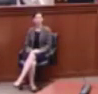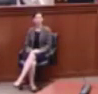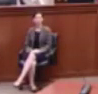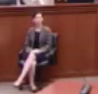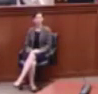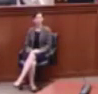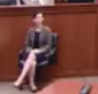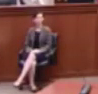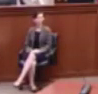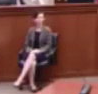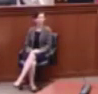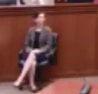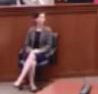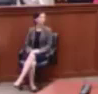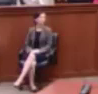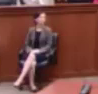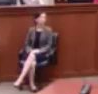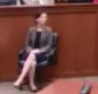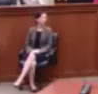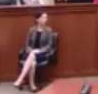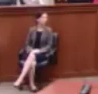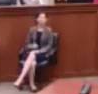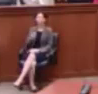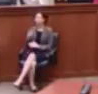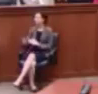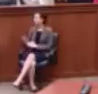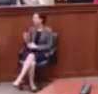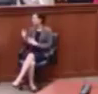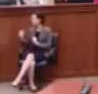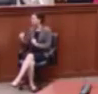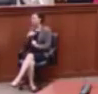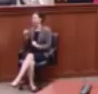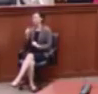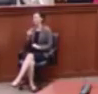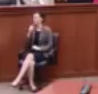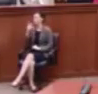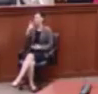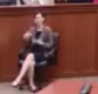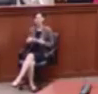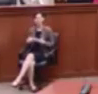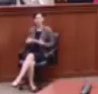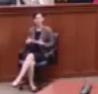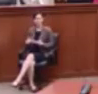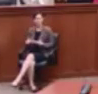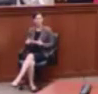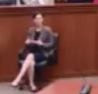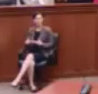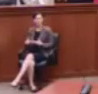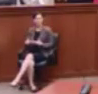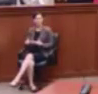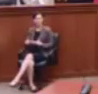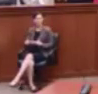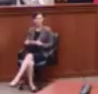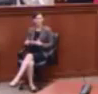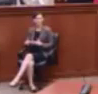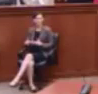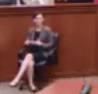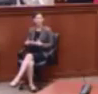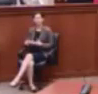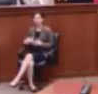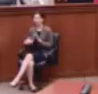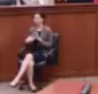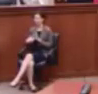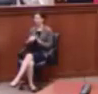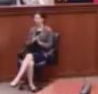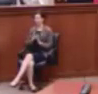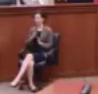Good morning, Superintendent. I really came just to see the baby, but this is not a bad item either. We want, on behalf of